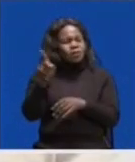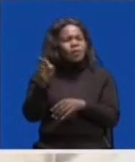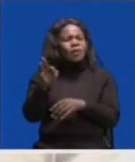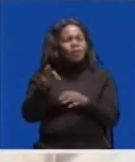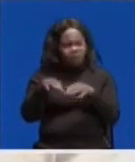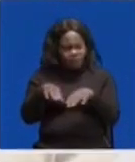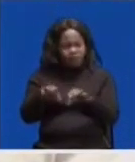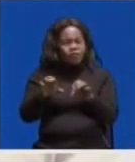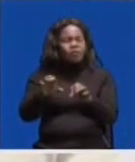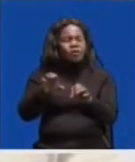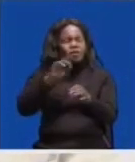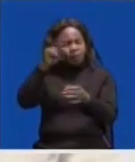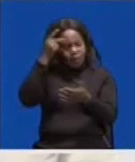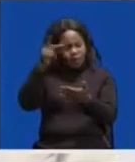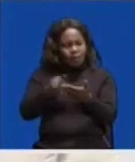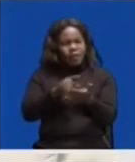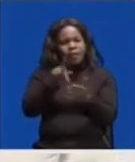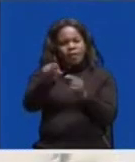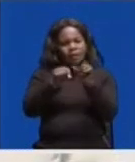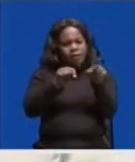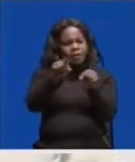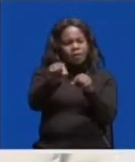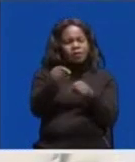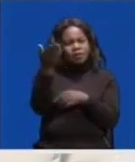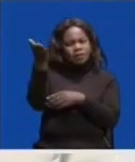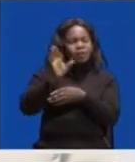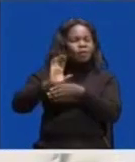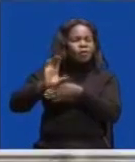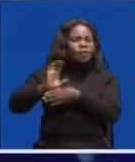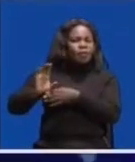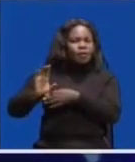continues to be the party of choice on the Copper Belt.